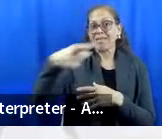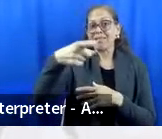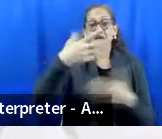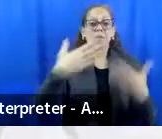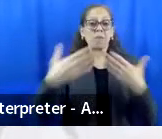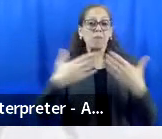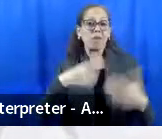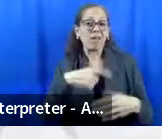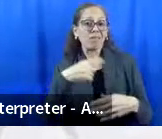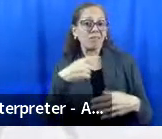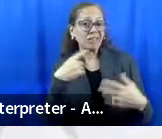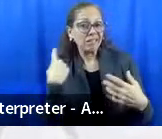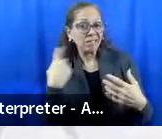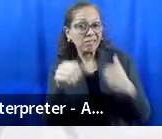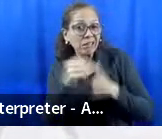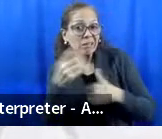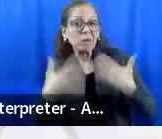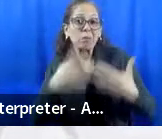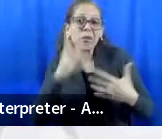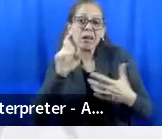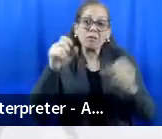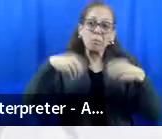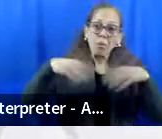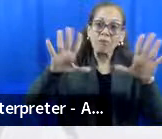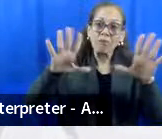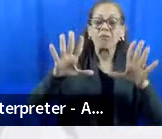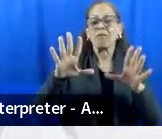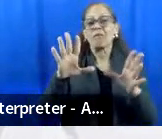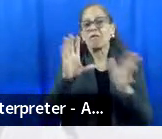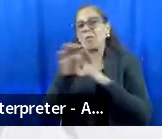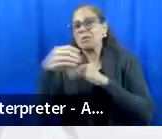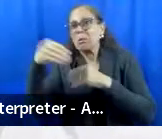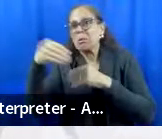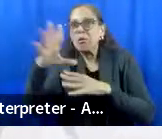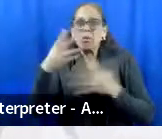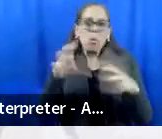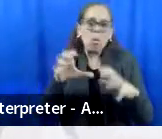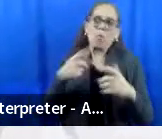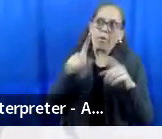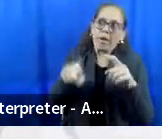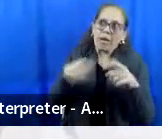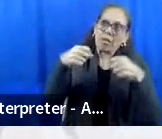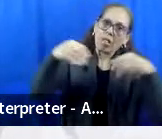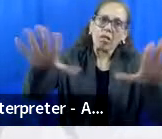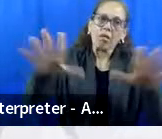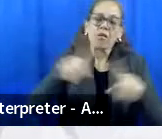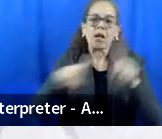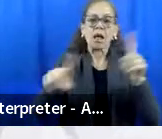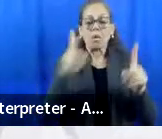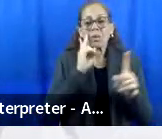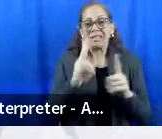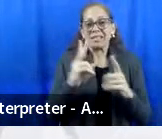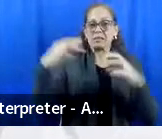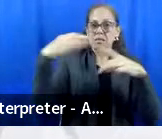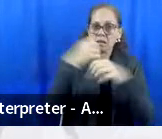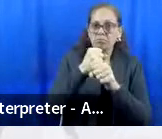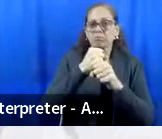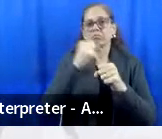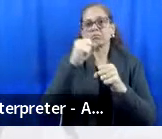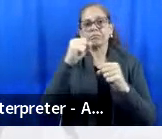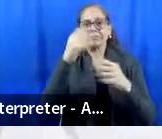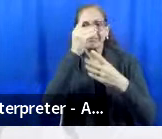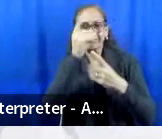face of being displaced as compared to other neighborhoods. Select a neighborhood to see a summary of data that is relevant